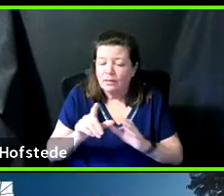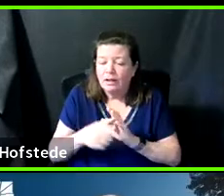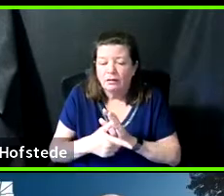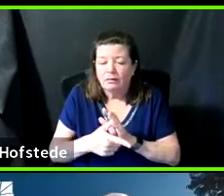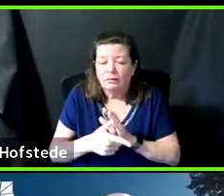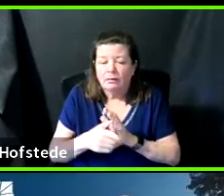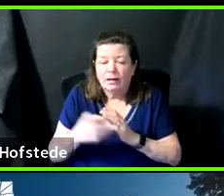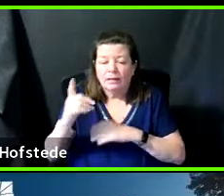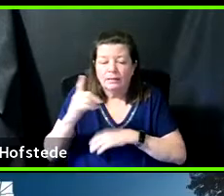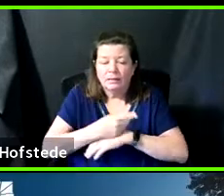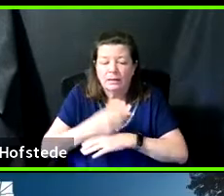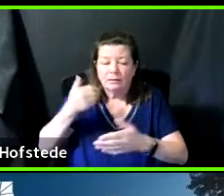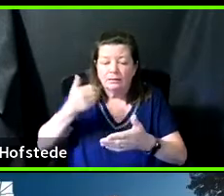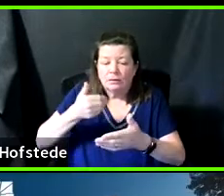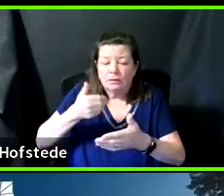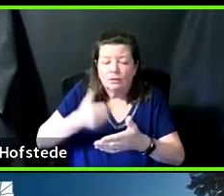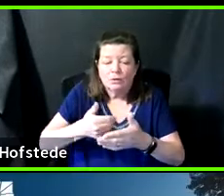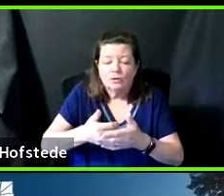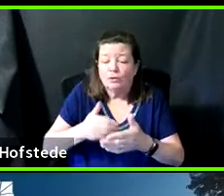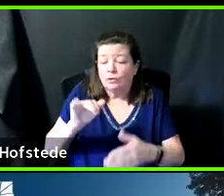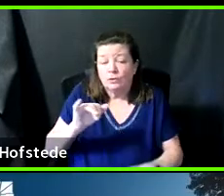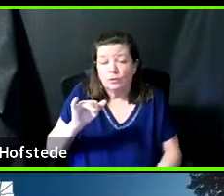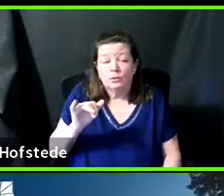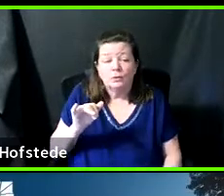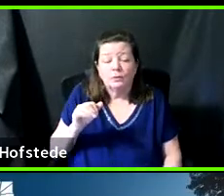approach too. But